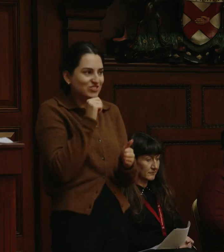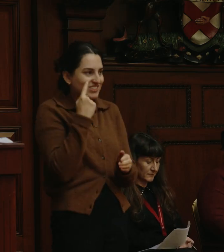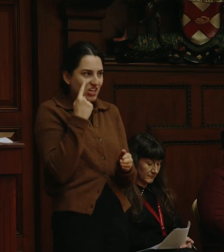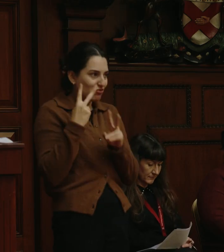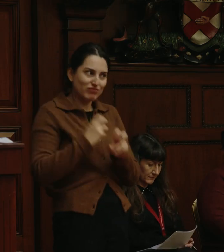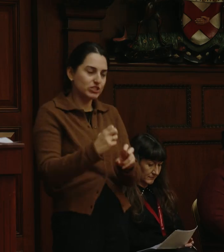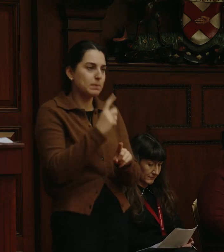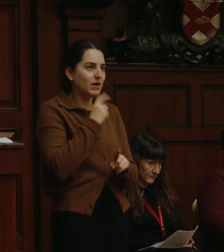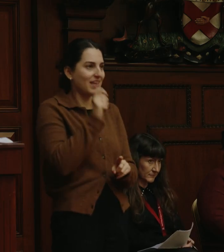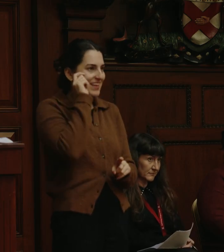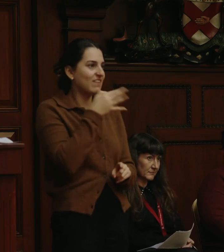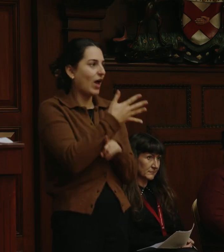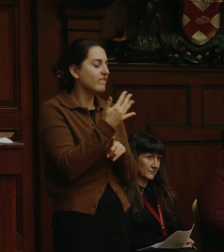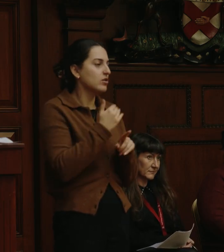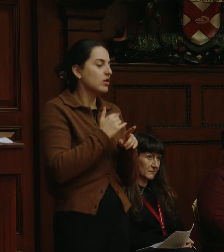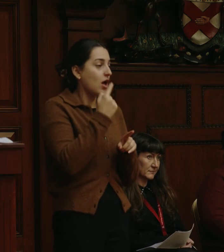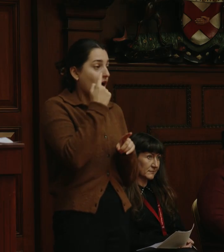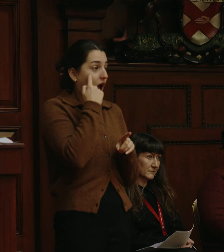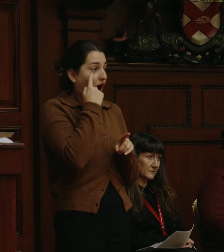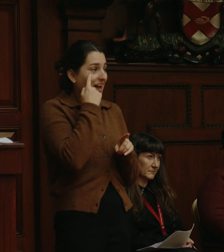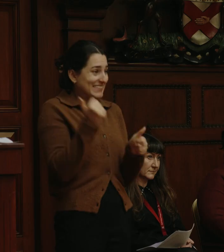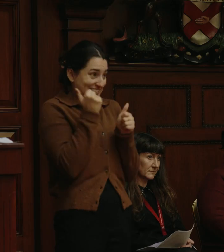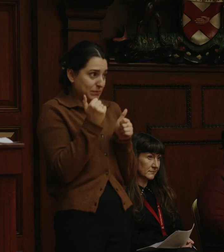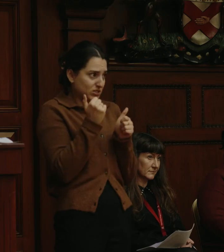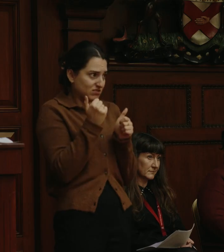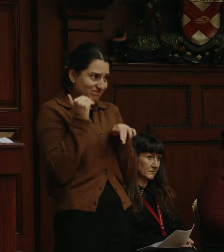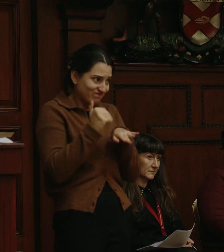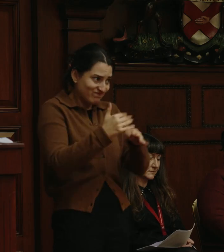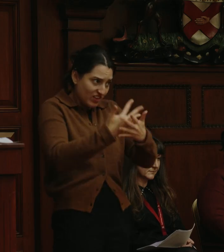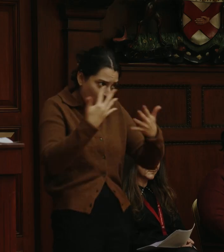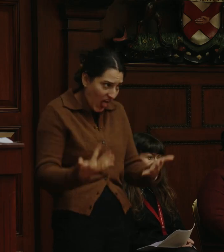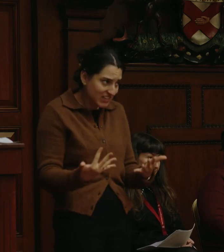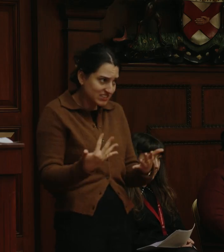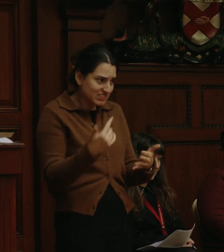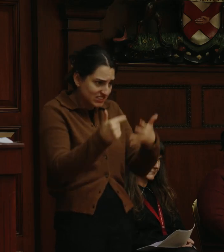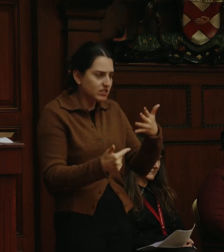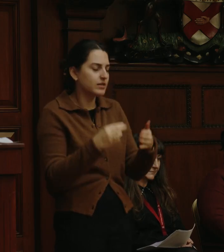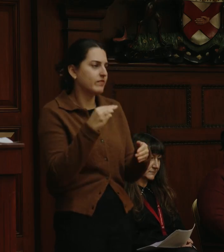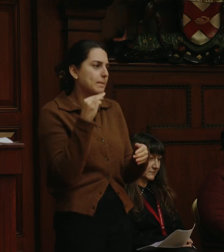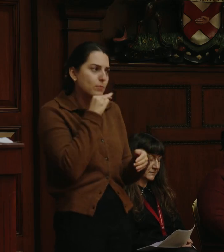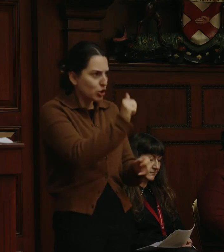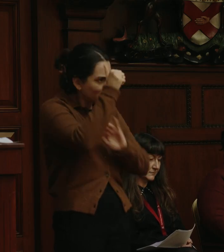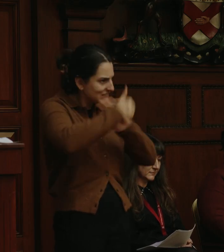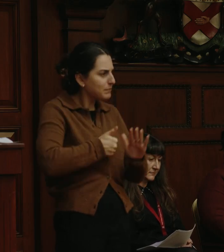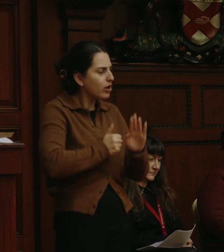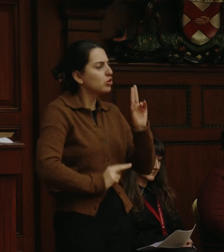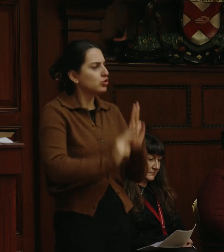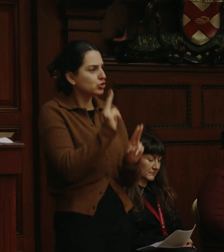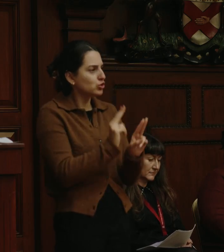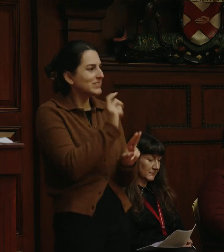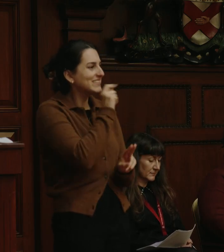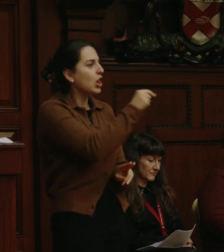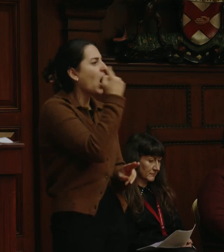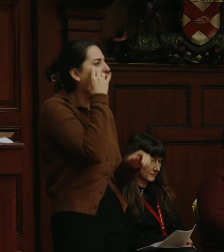but certainly I think if you're having an increase in your eye symptoms, again, that experience is important and something important to raise with